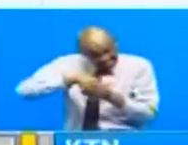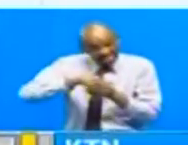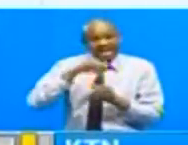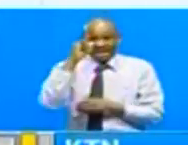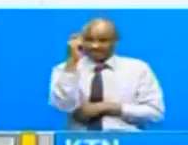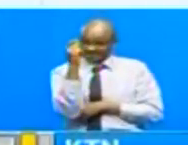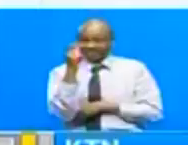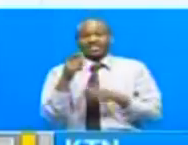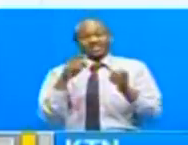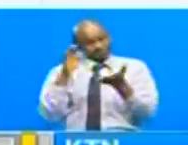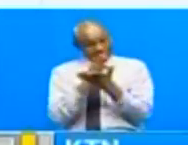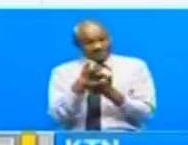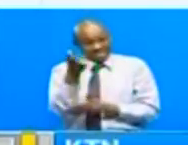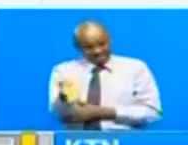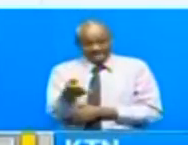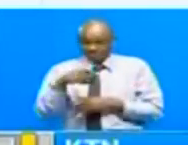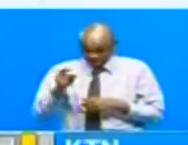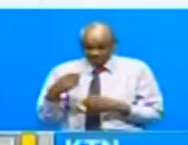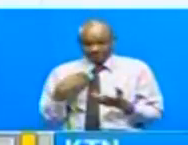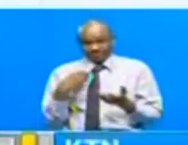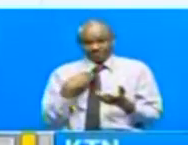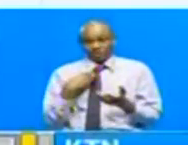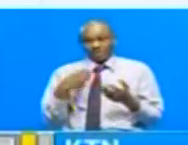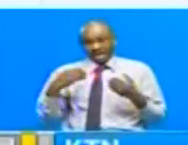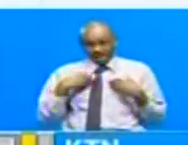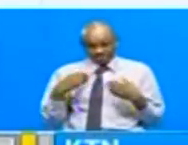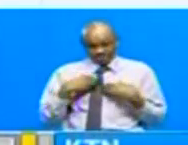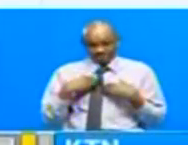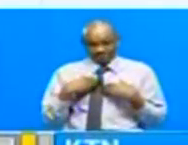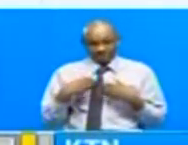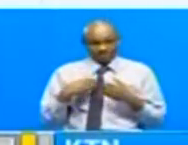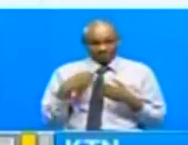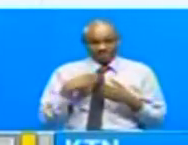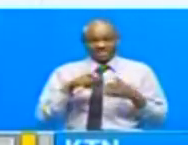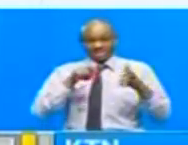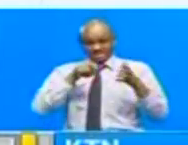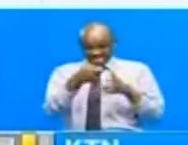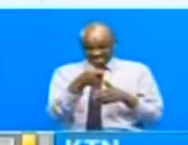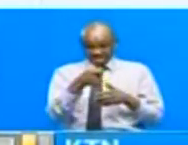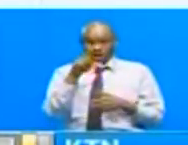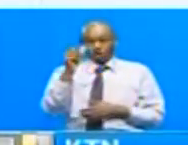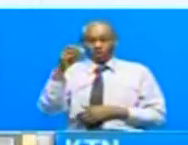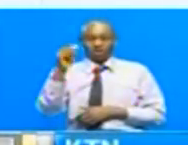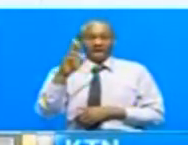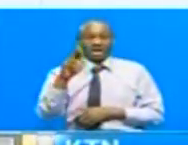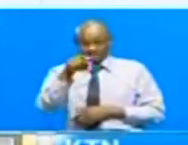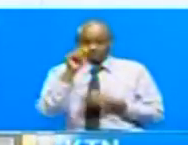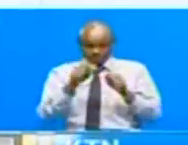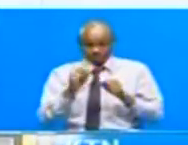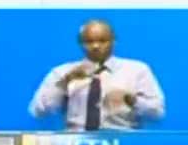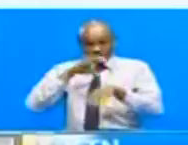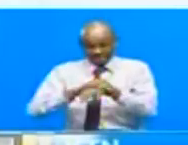IT department might have had installed what we call keylogger. Keylogger is ideally a software that you can use to